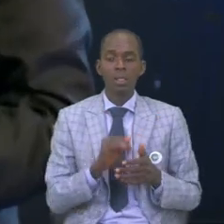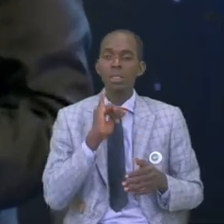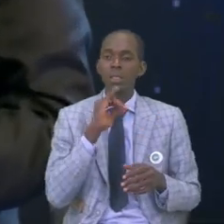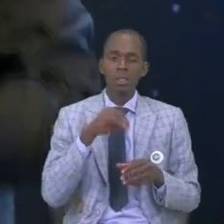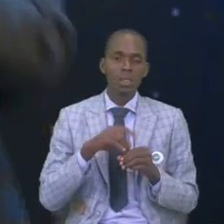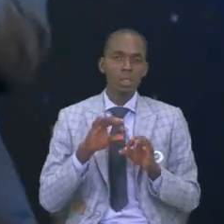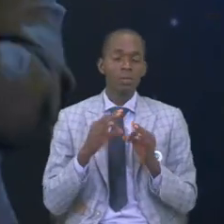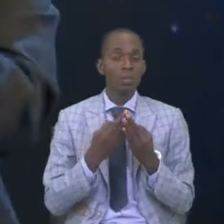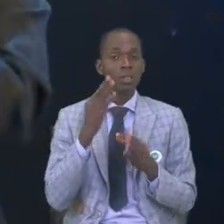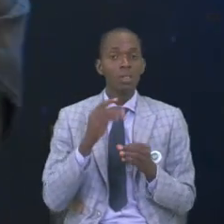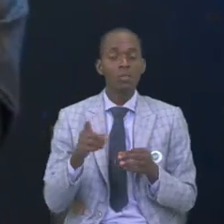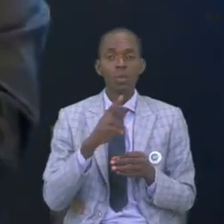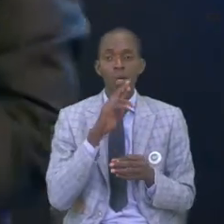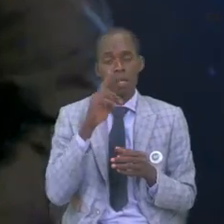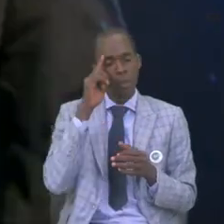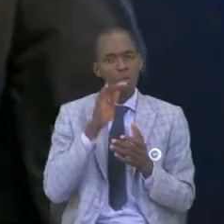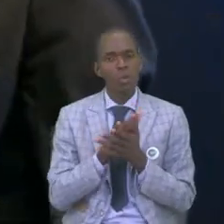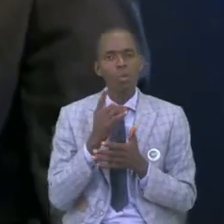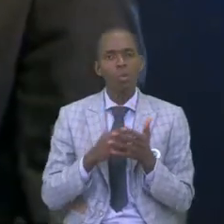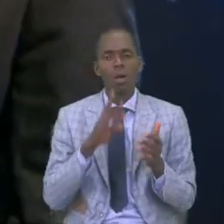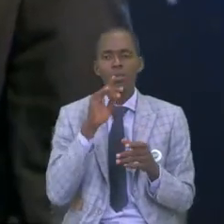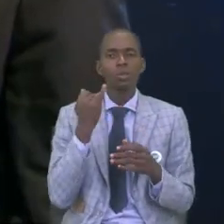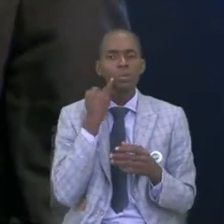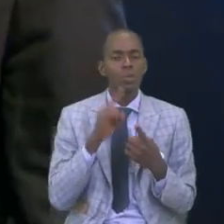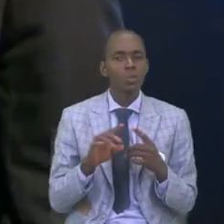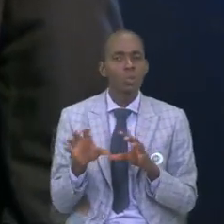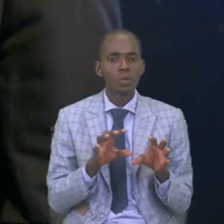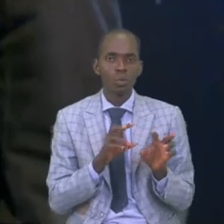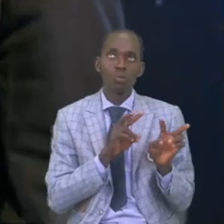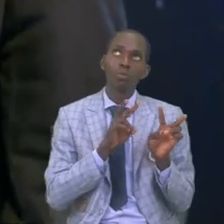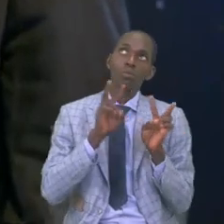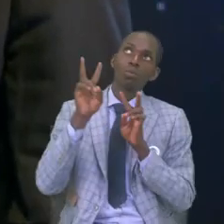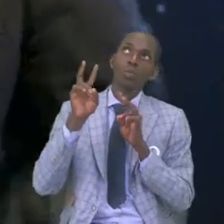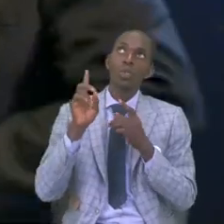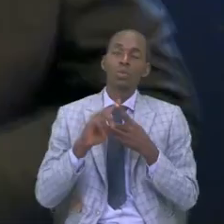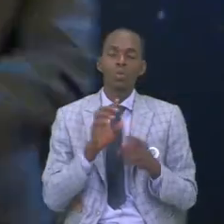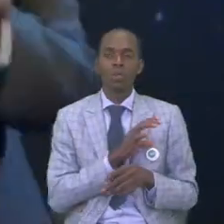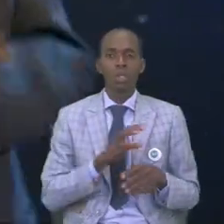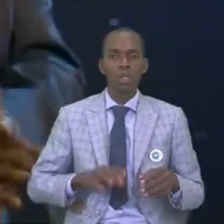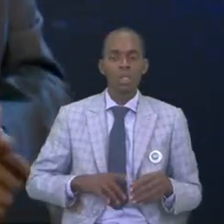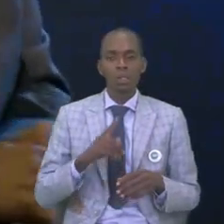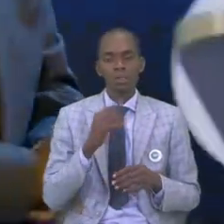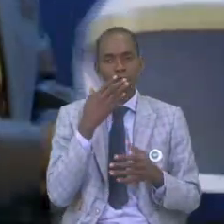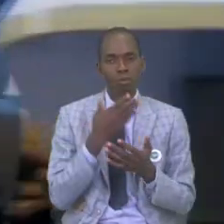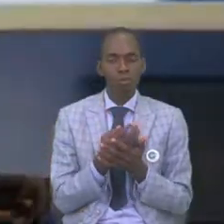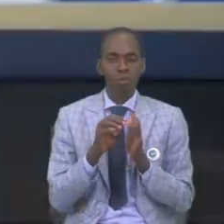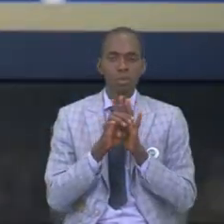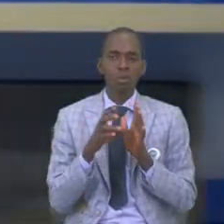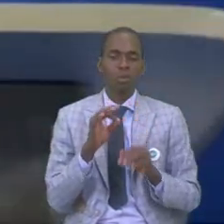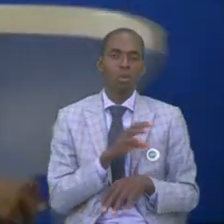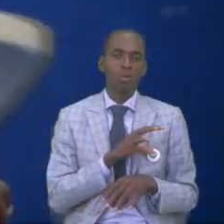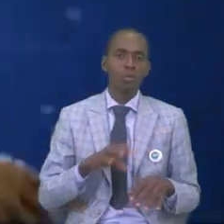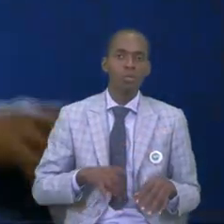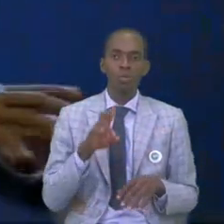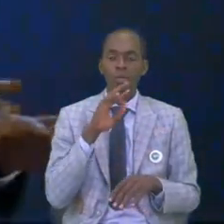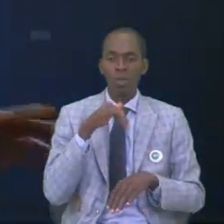a believer, what are you to do? Looking unto Christ, the example of Christ. You're in a place of work,